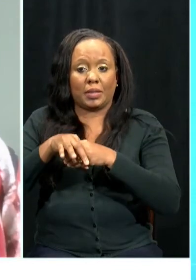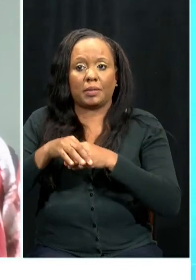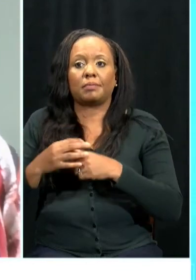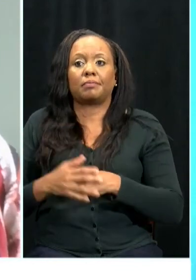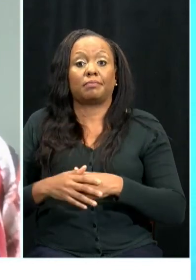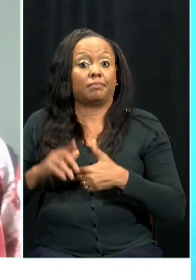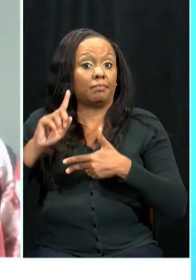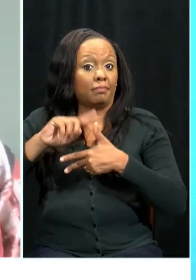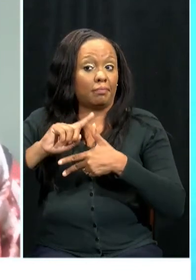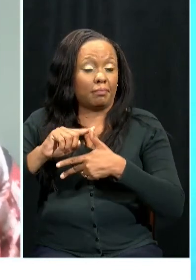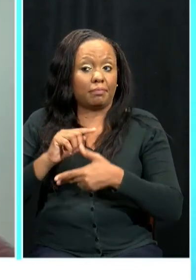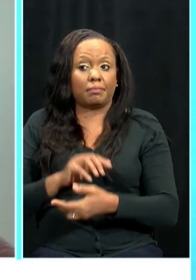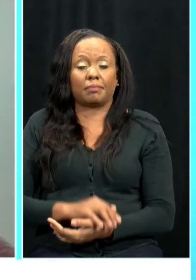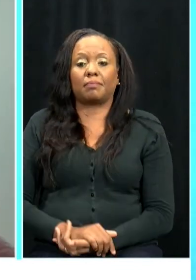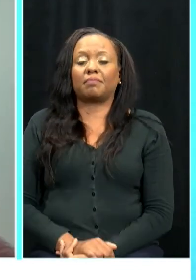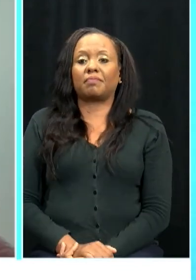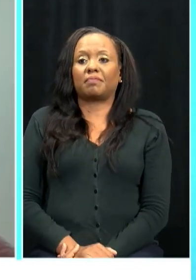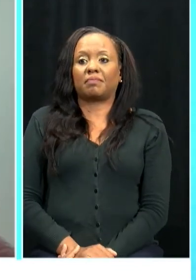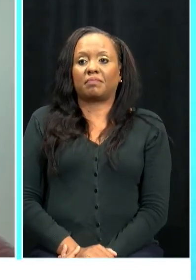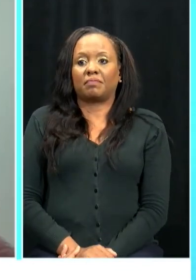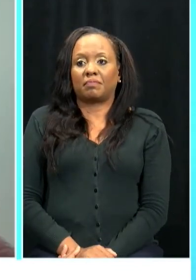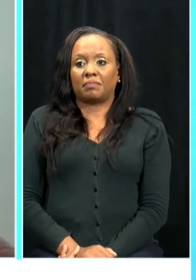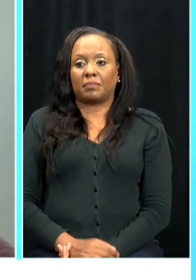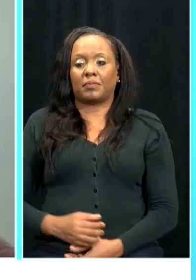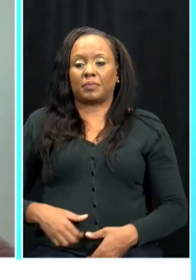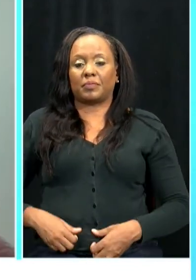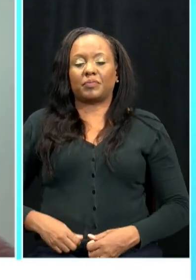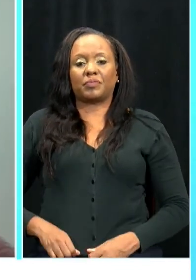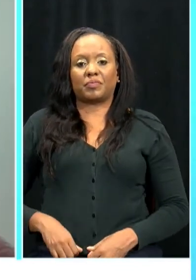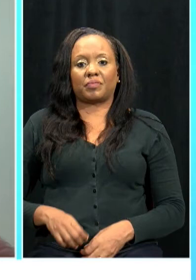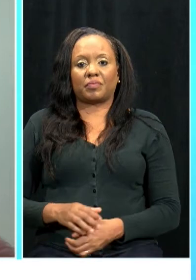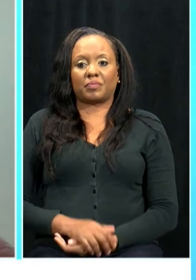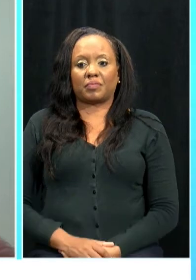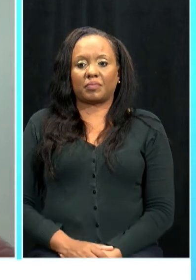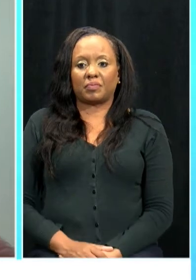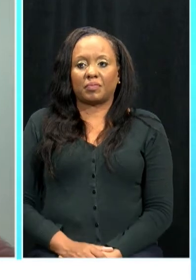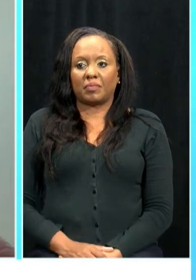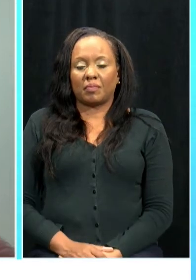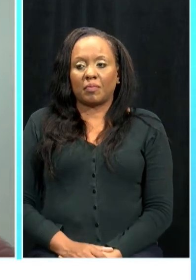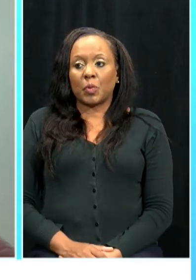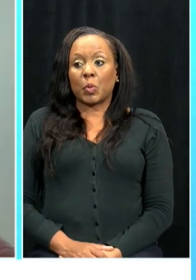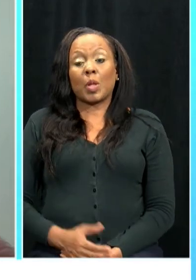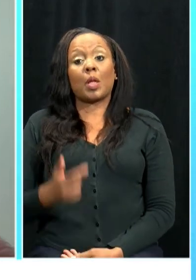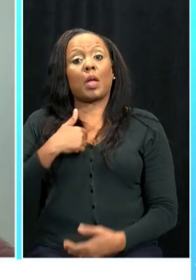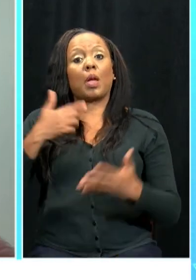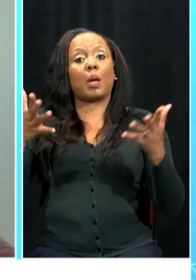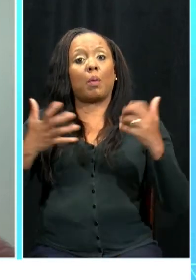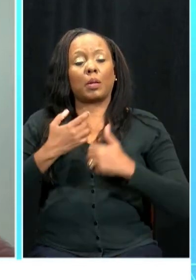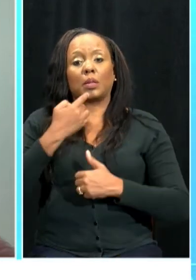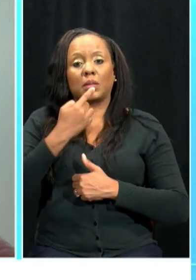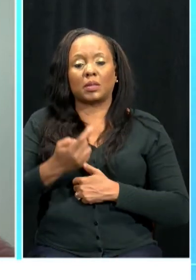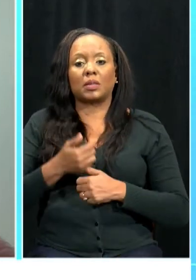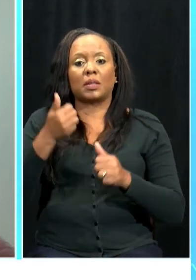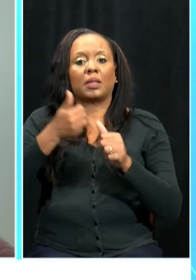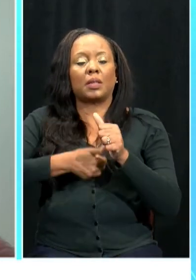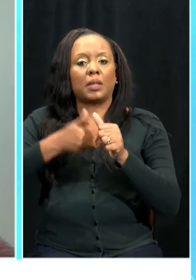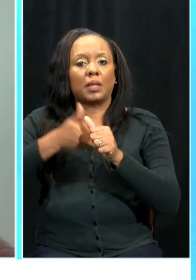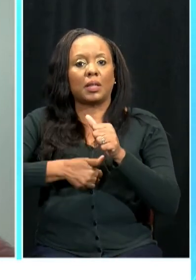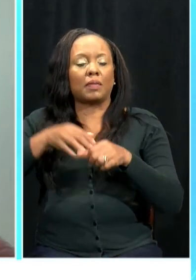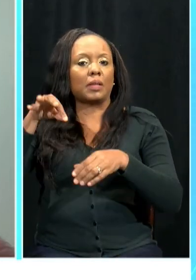Ambassador? yes, I just want to make the point that in every election, particularly for the